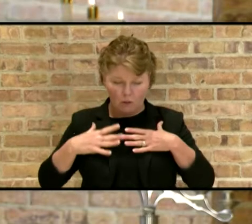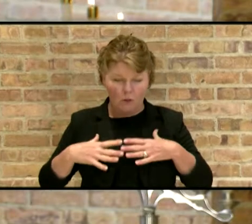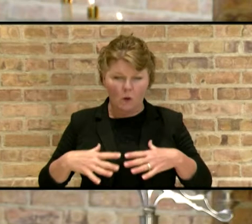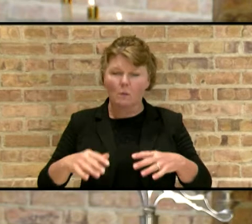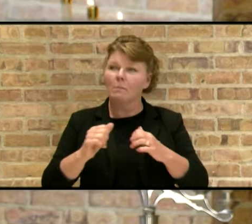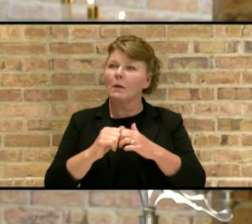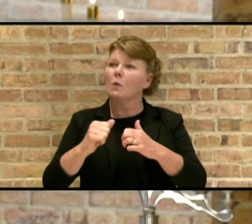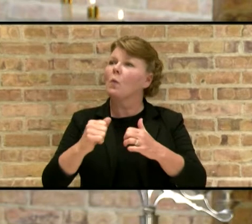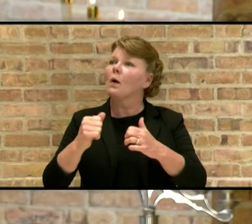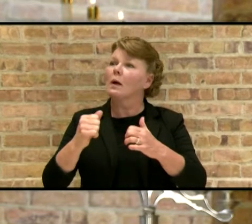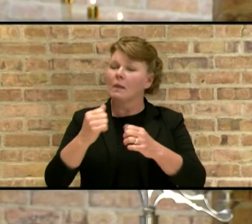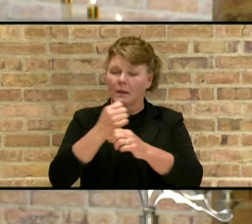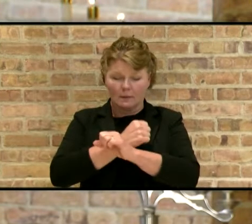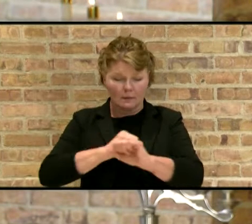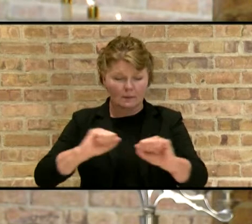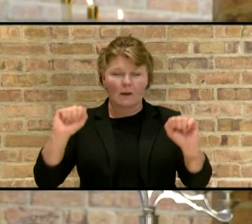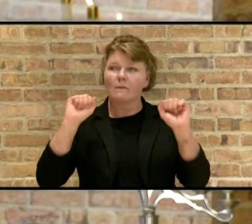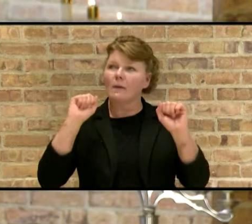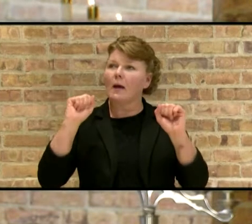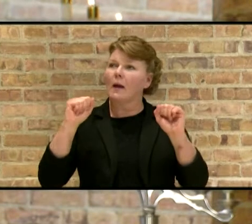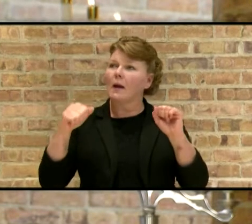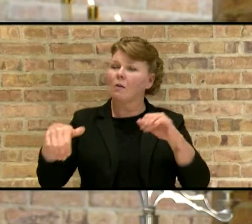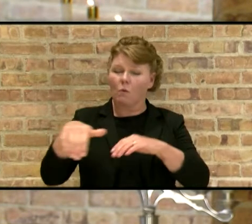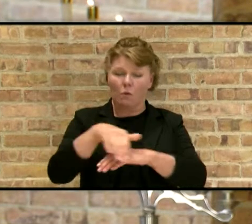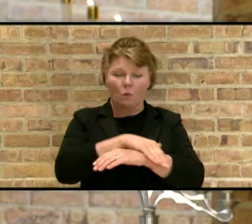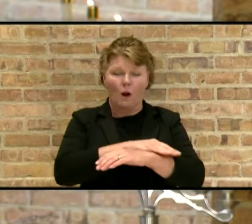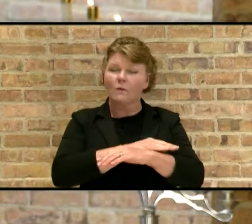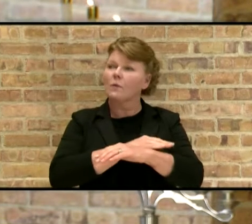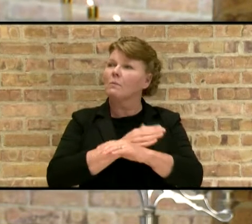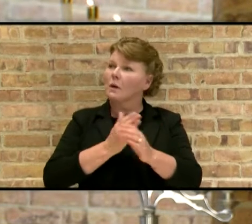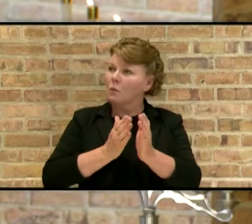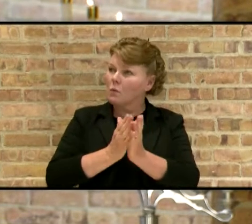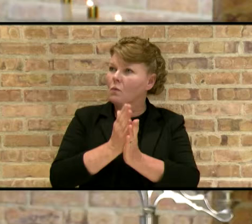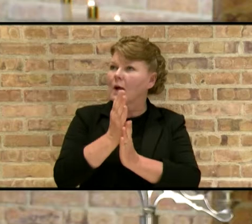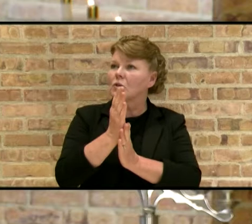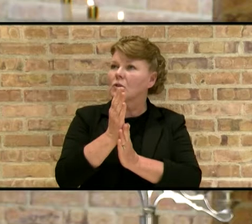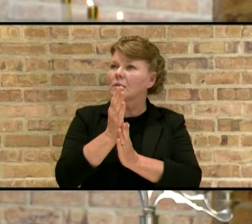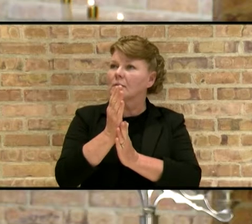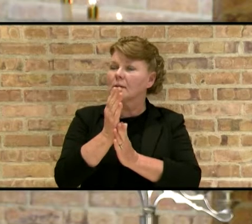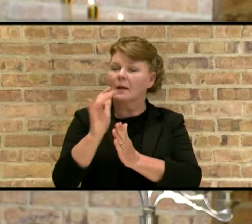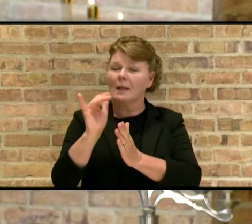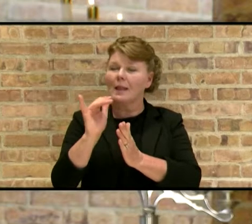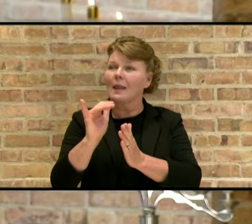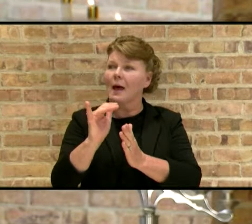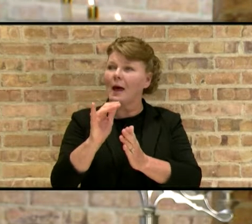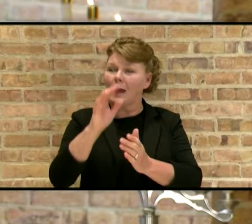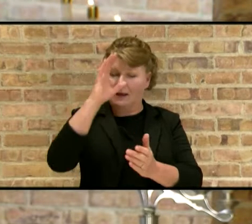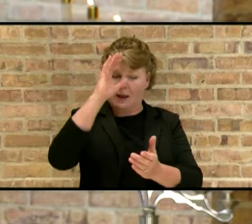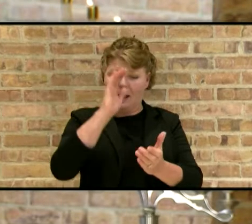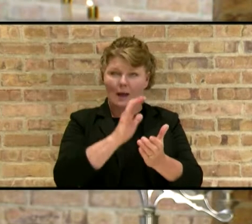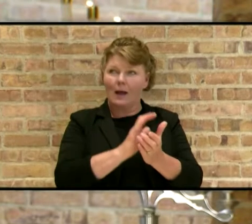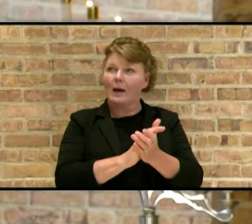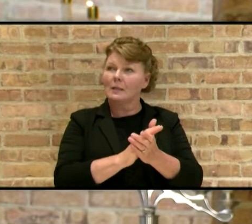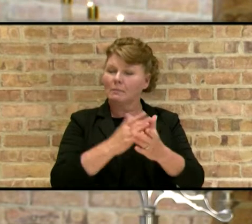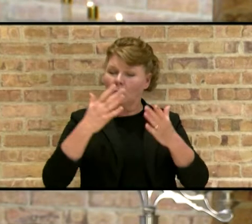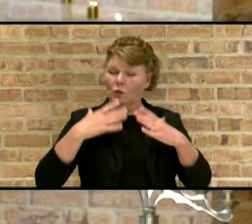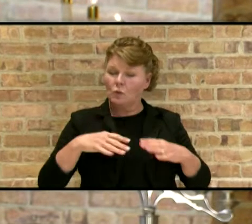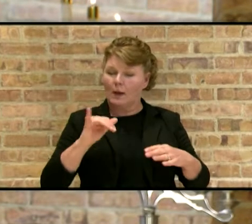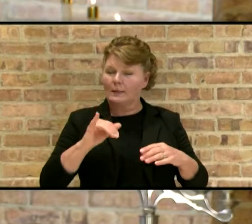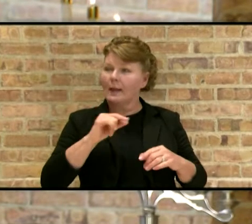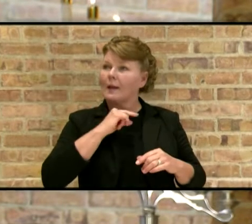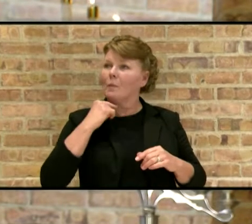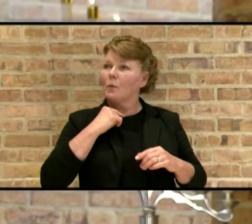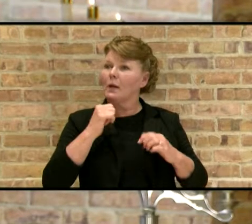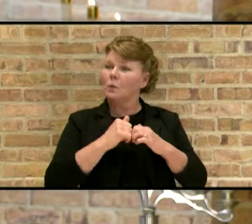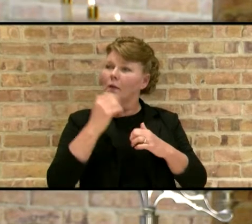of salvation. He has covered me with the robe of righteousness, as a bridegroom decks himself like a priest